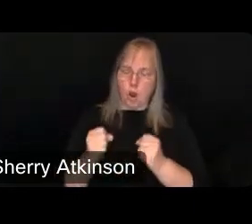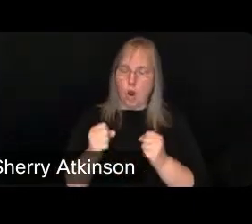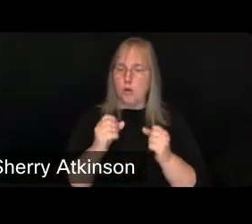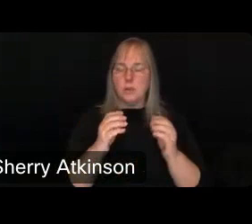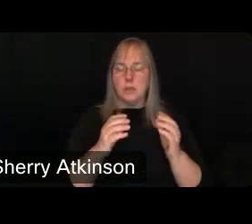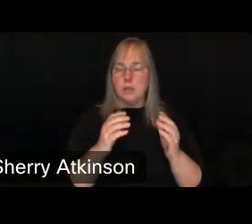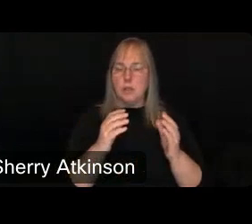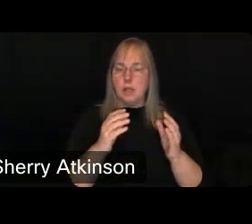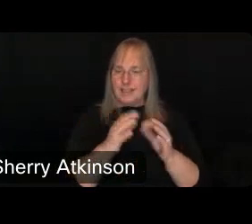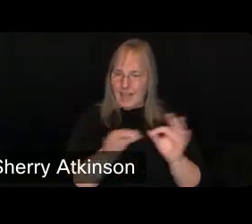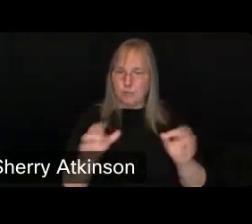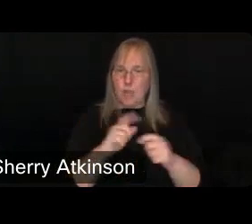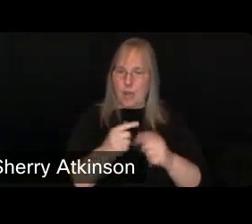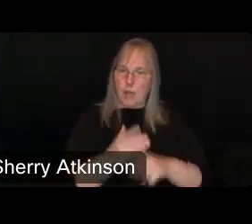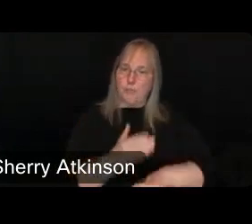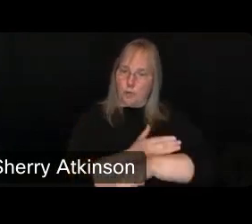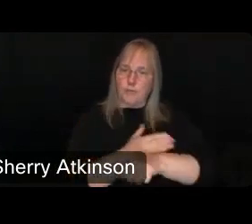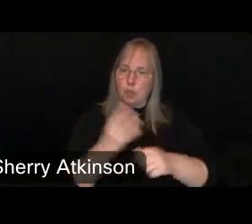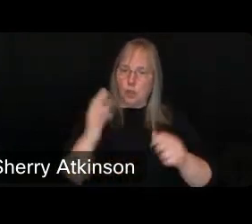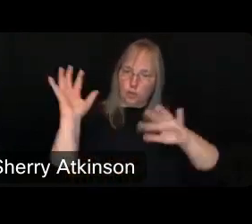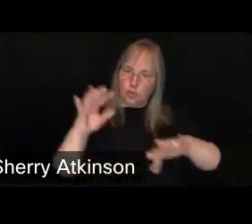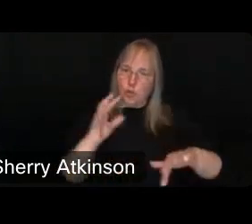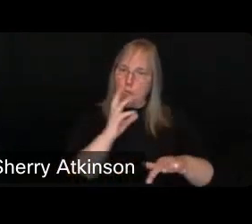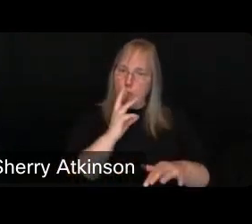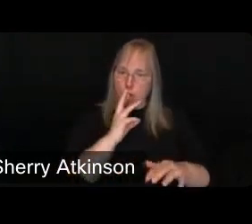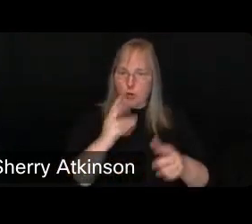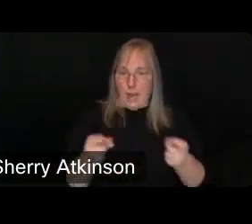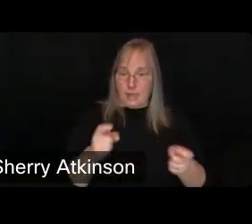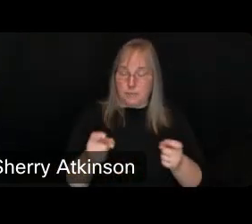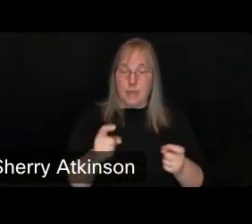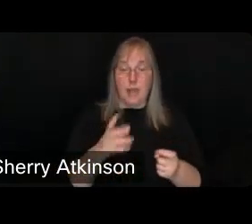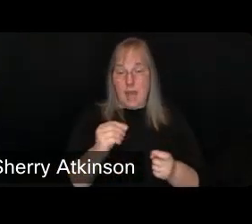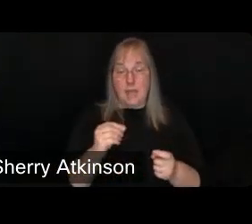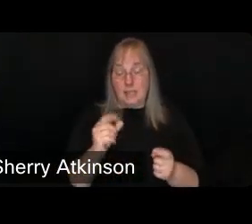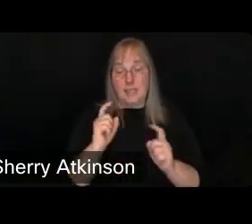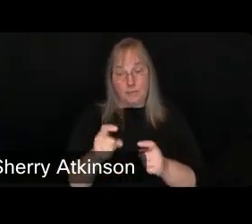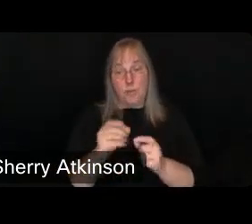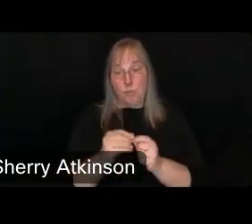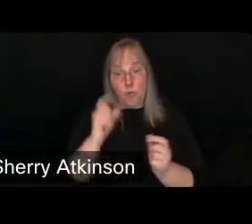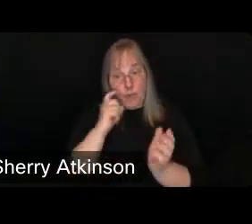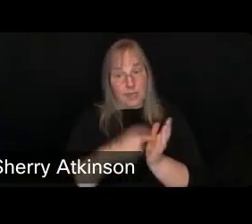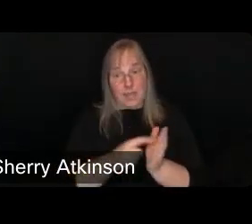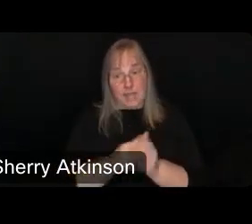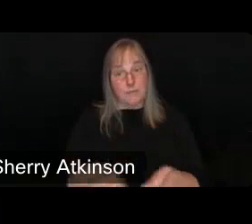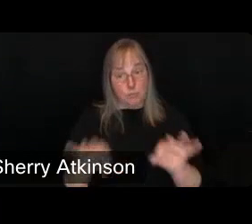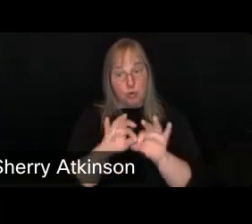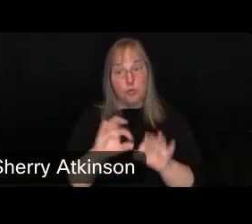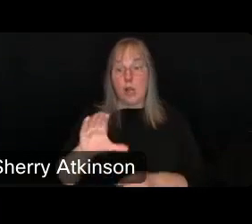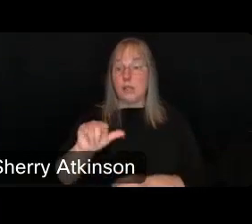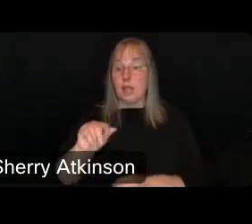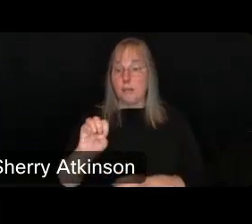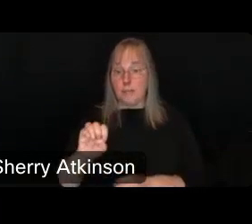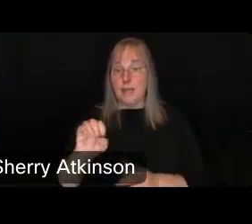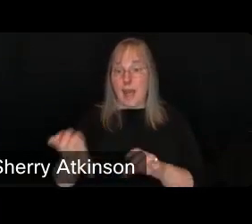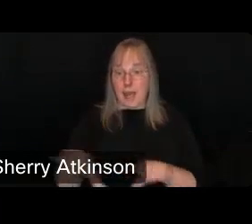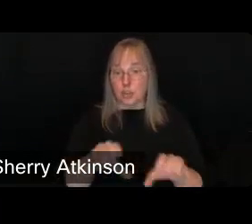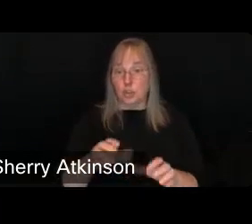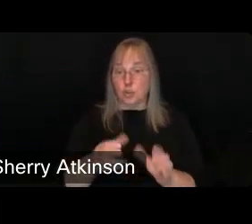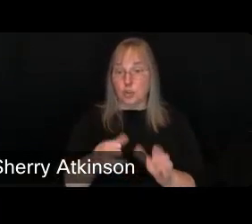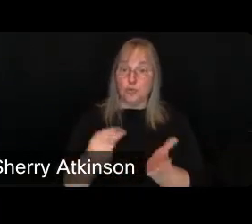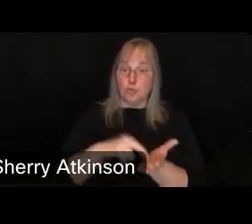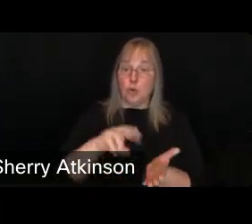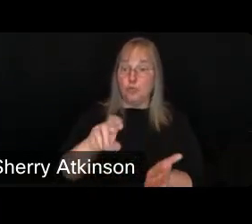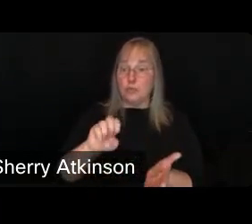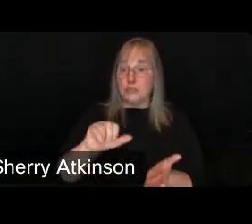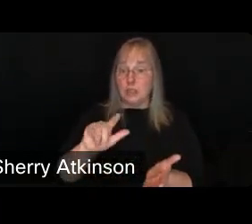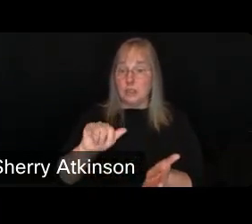management and giving greater recognition and importance to the Climate Action and Resiliency Plan. Through the